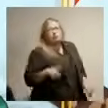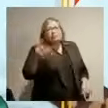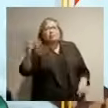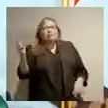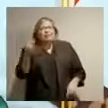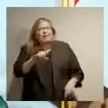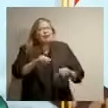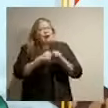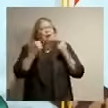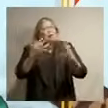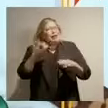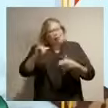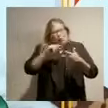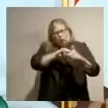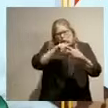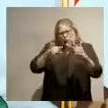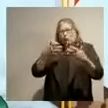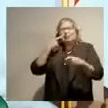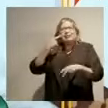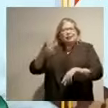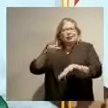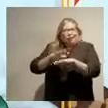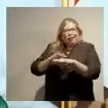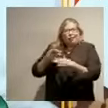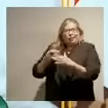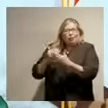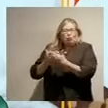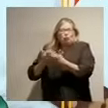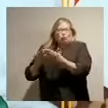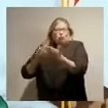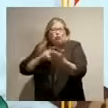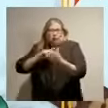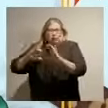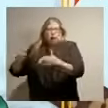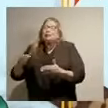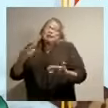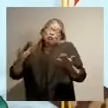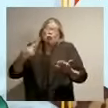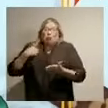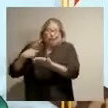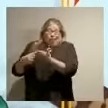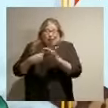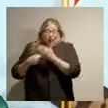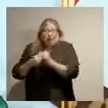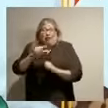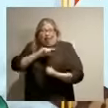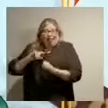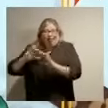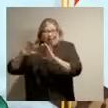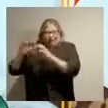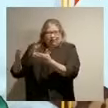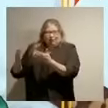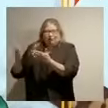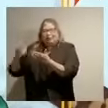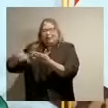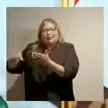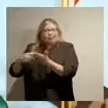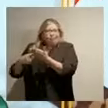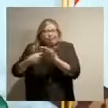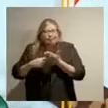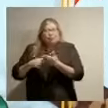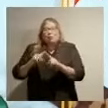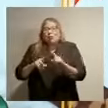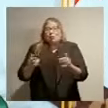the where they are and make a determination, and we'll let you know. But we're right now